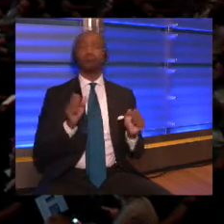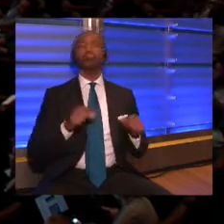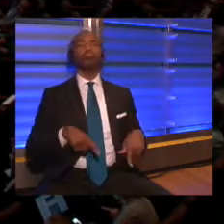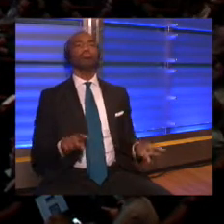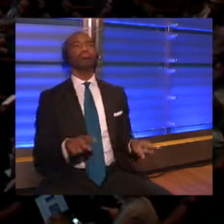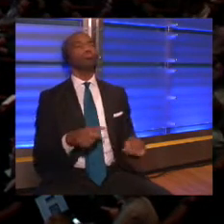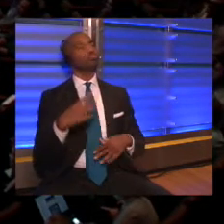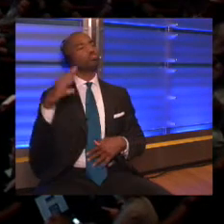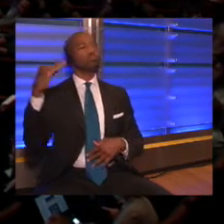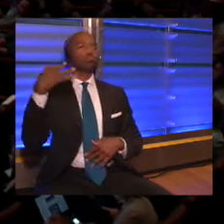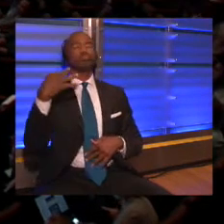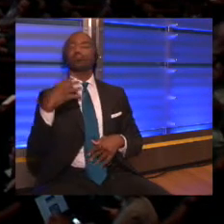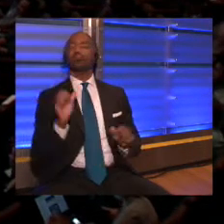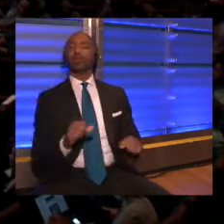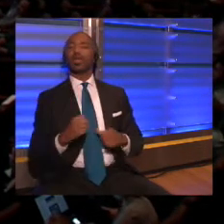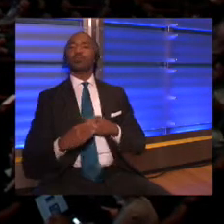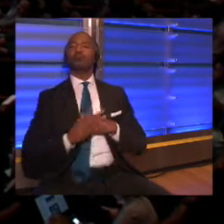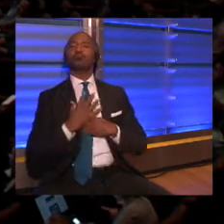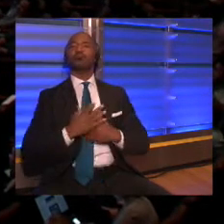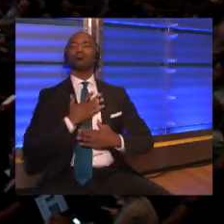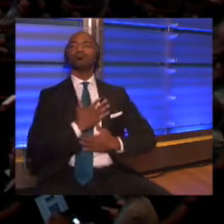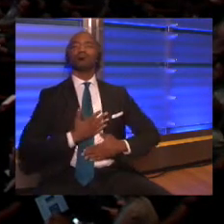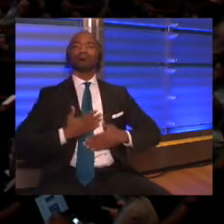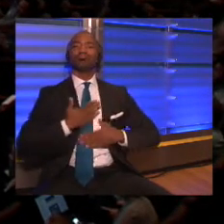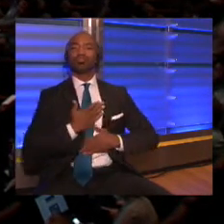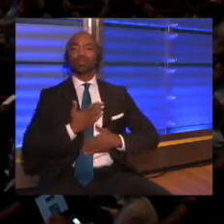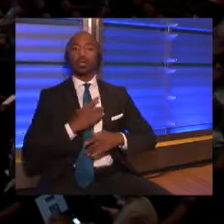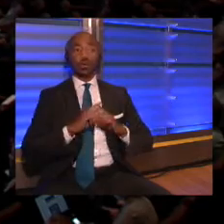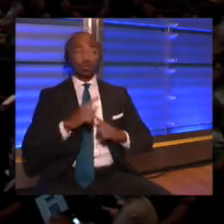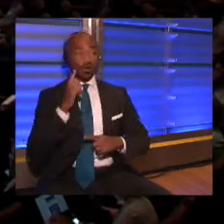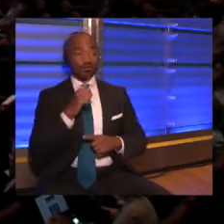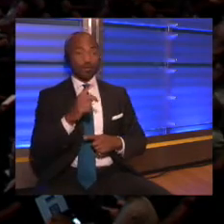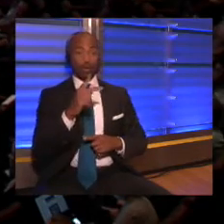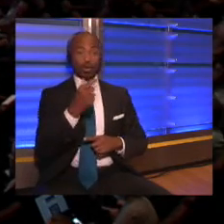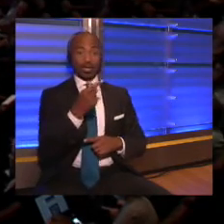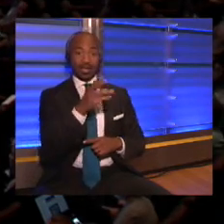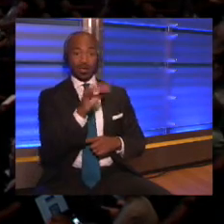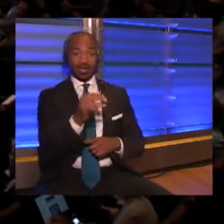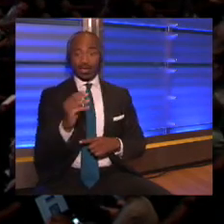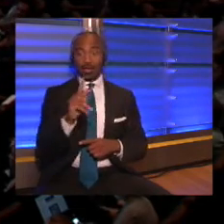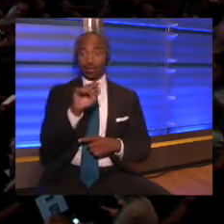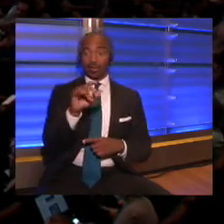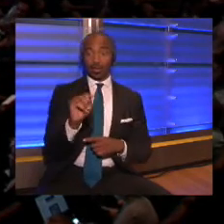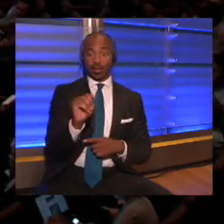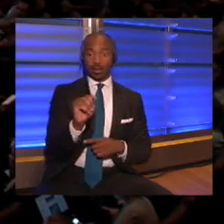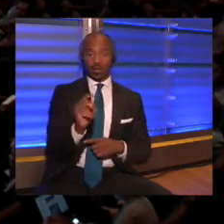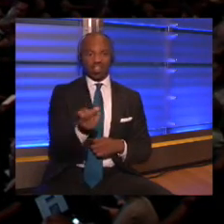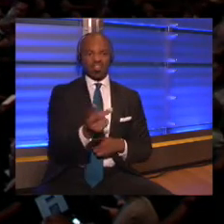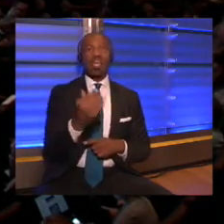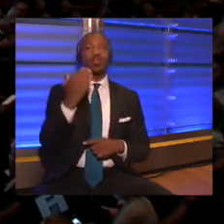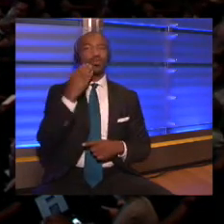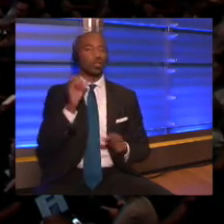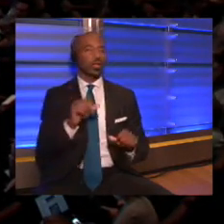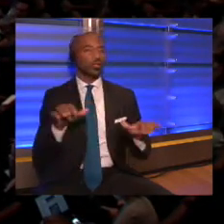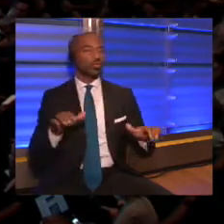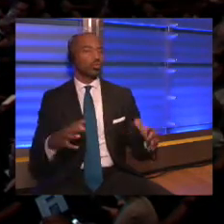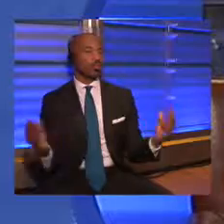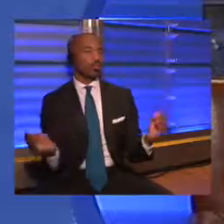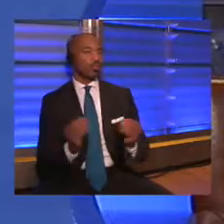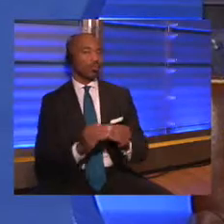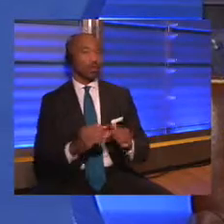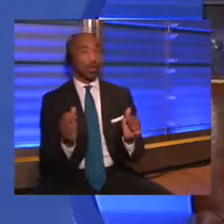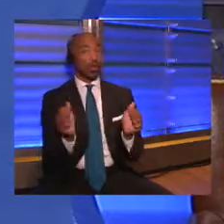wasn't adding up. Because what Gary and Kit knew was that they could do a heck of a lot more